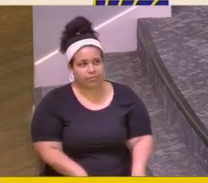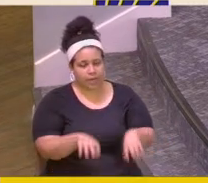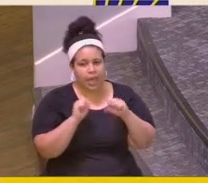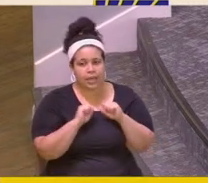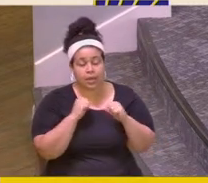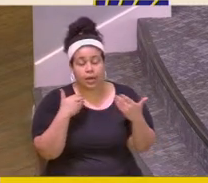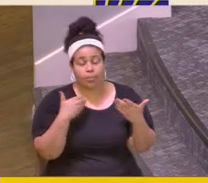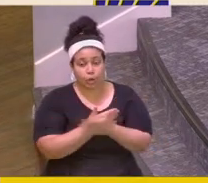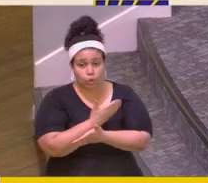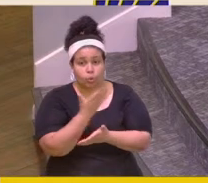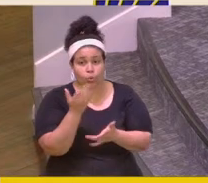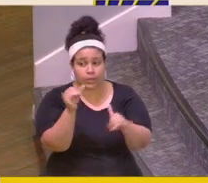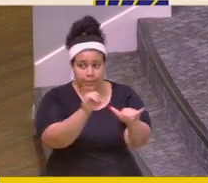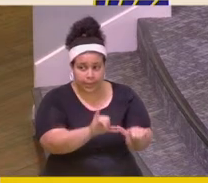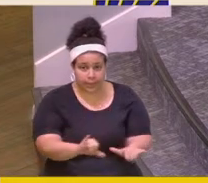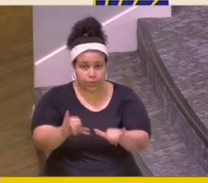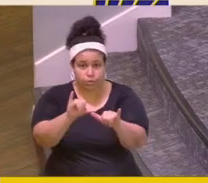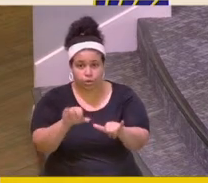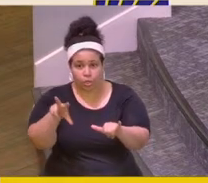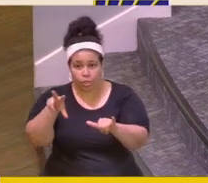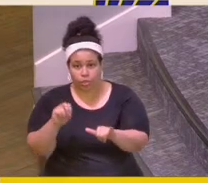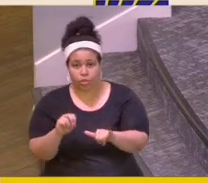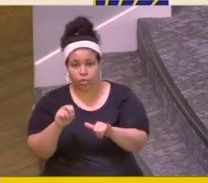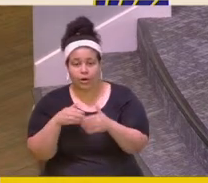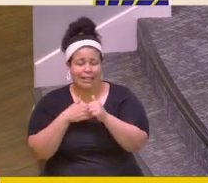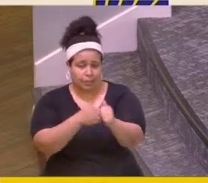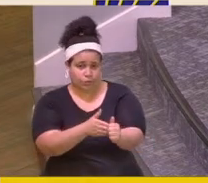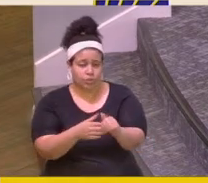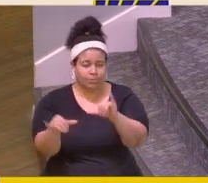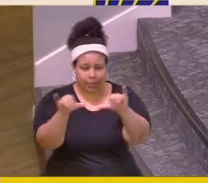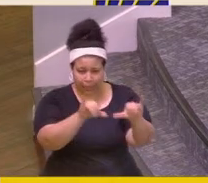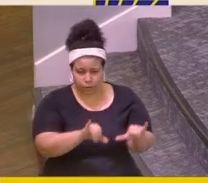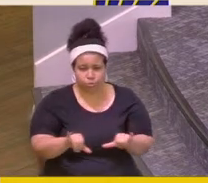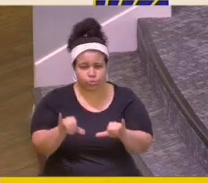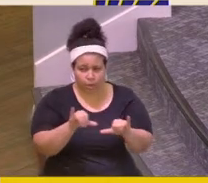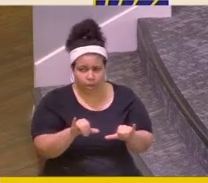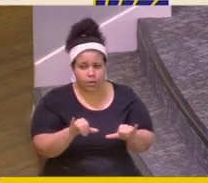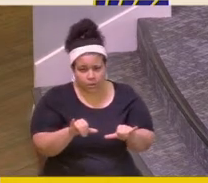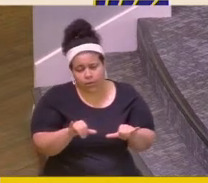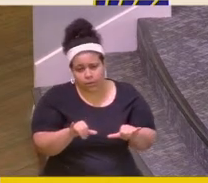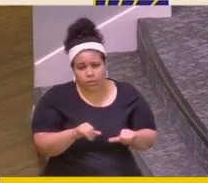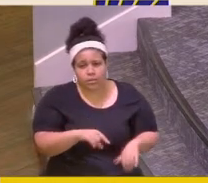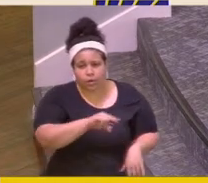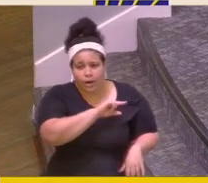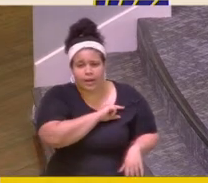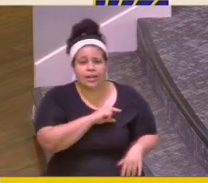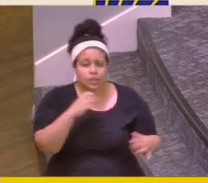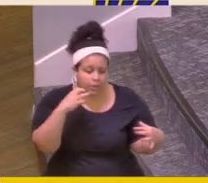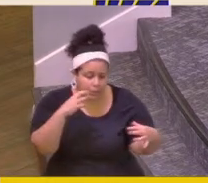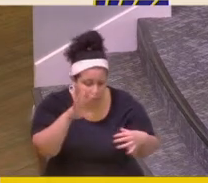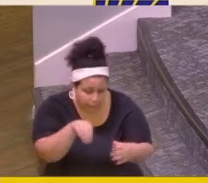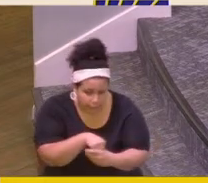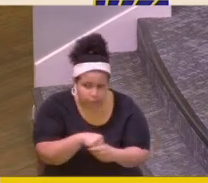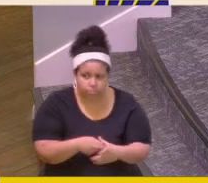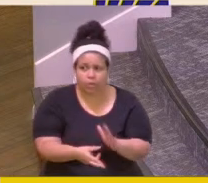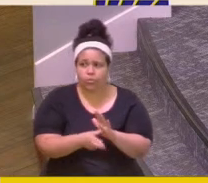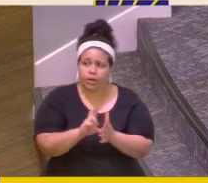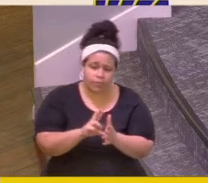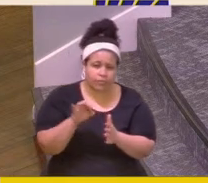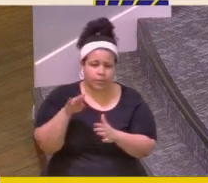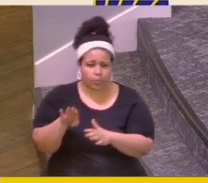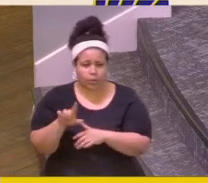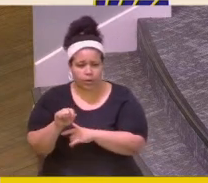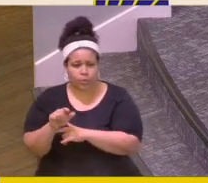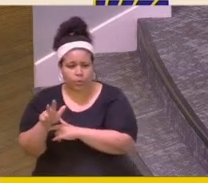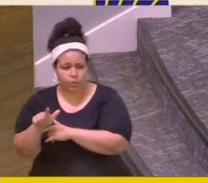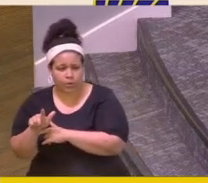are 30 leadership standards. So our accreditation engagement review in February 2023 will look at